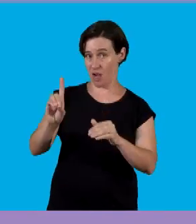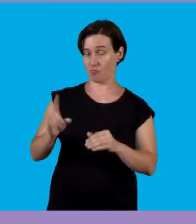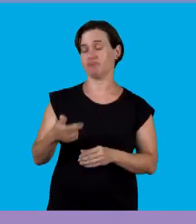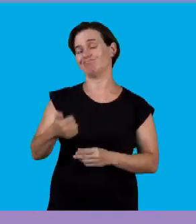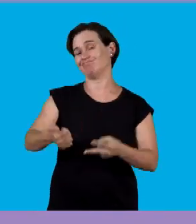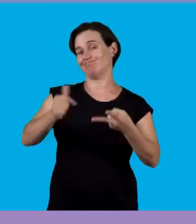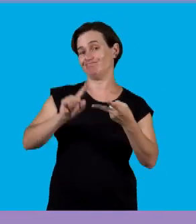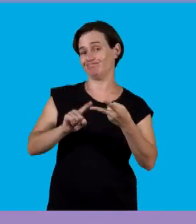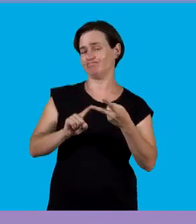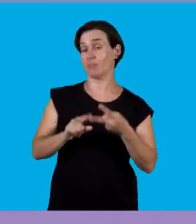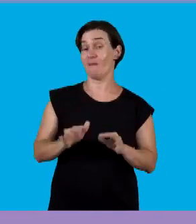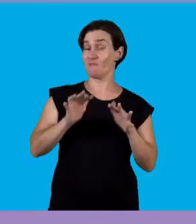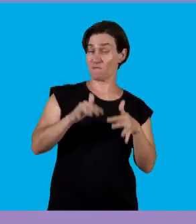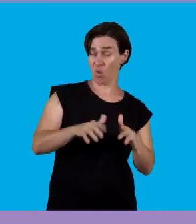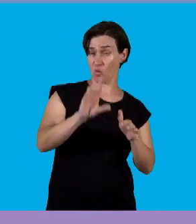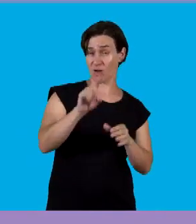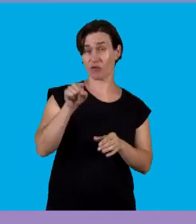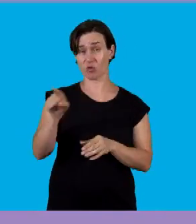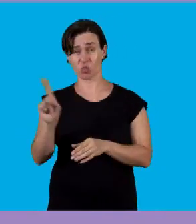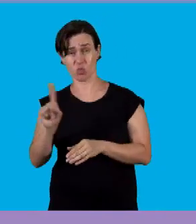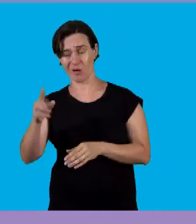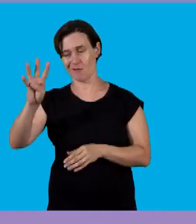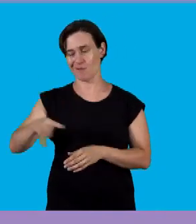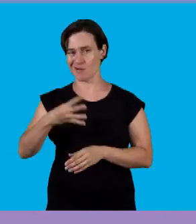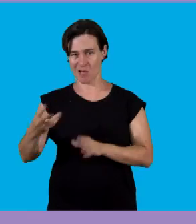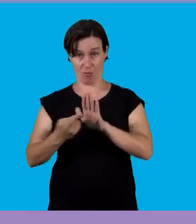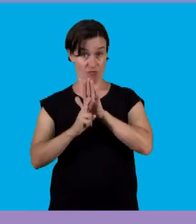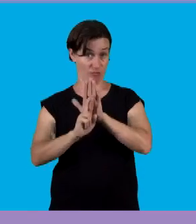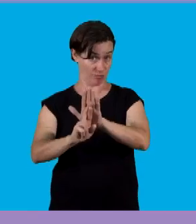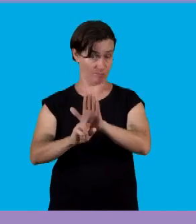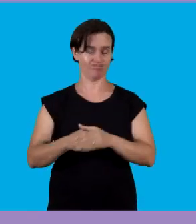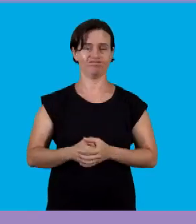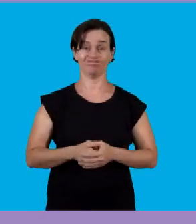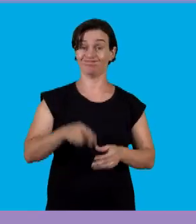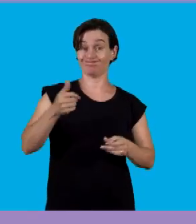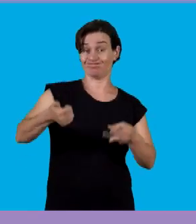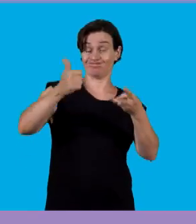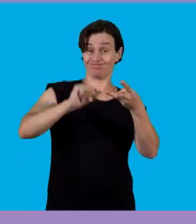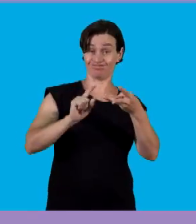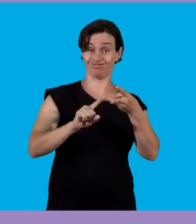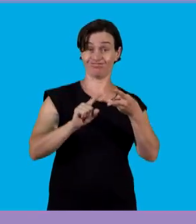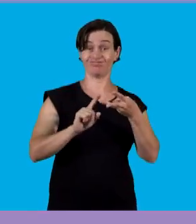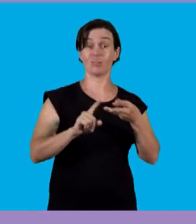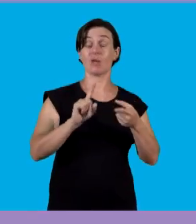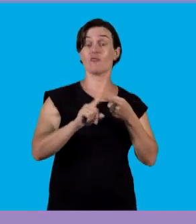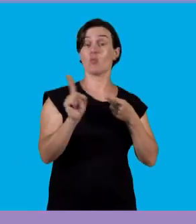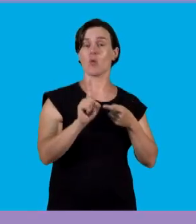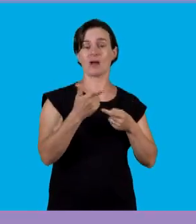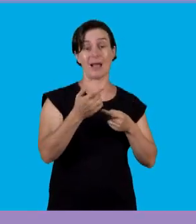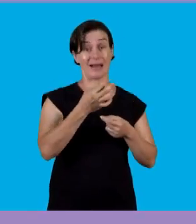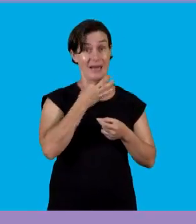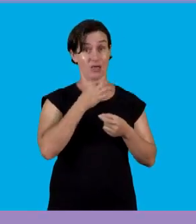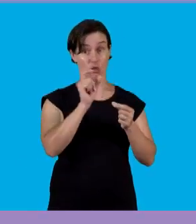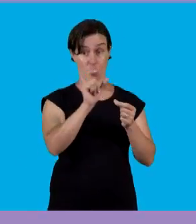Then next, we looked at moving from a flow diagram to a table representation. And lastly, we moved